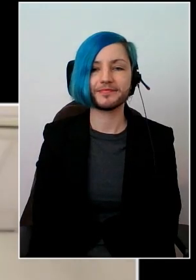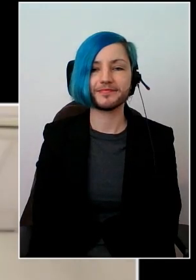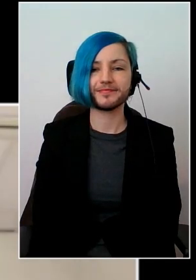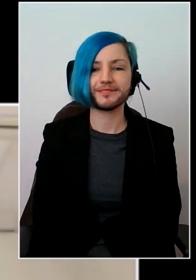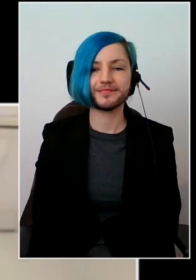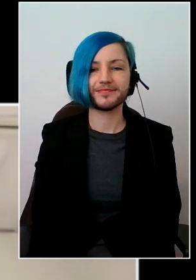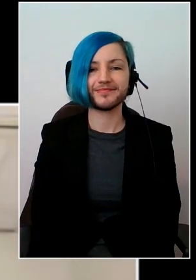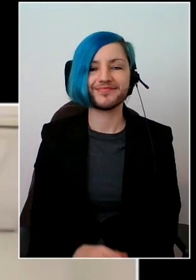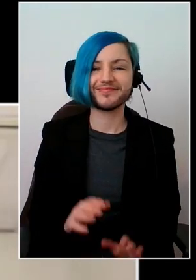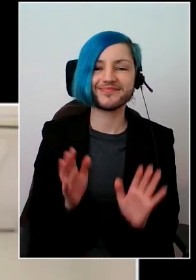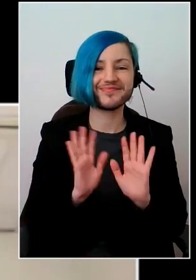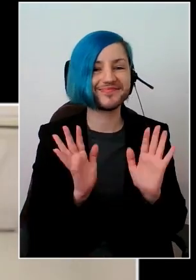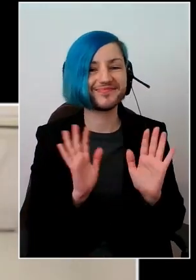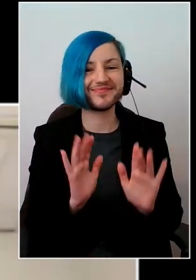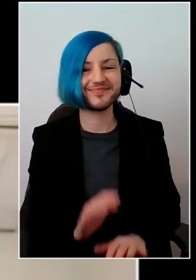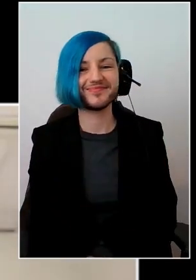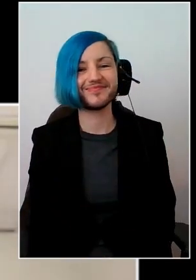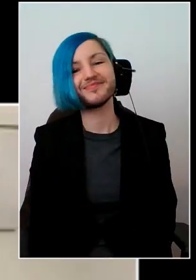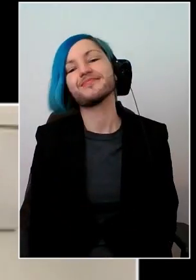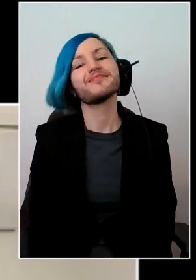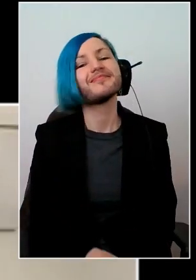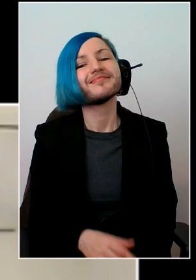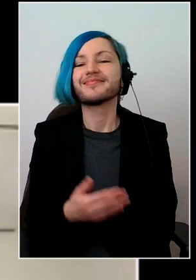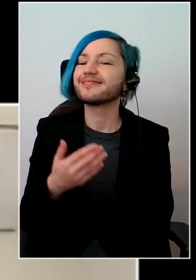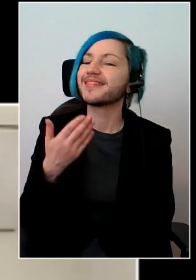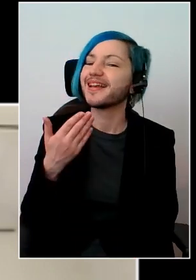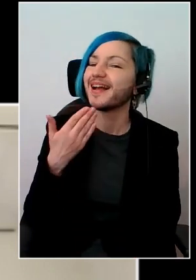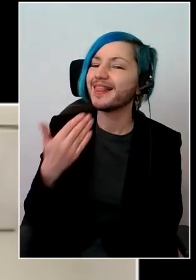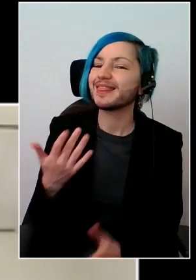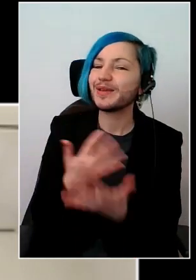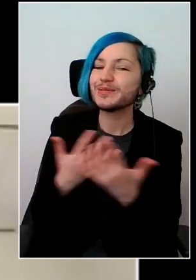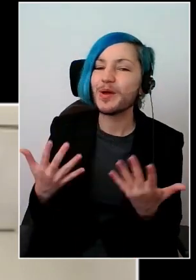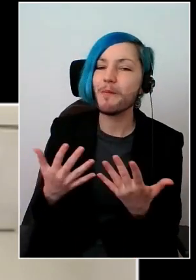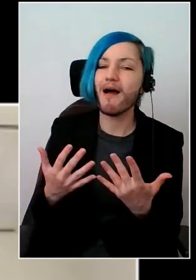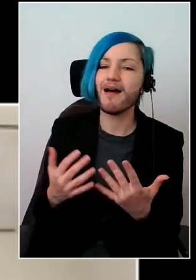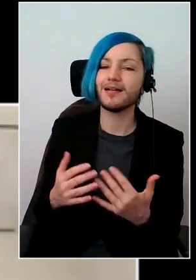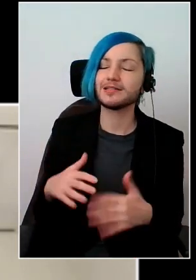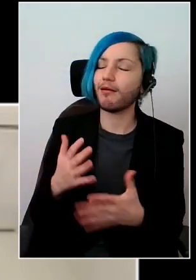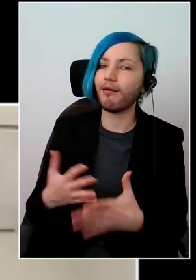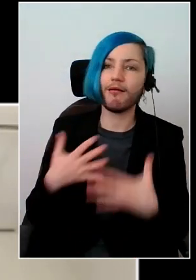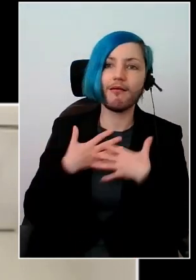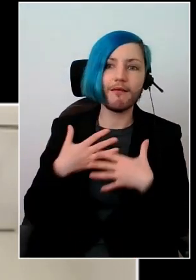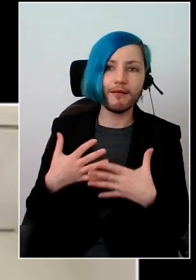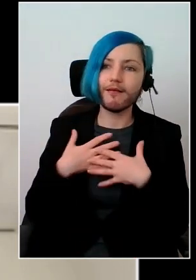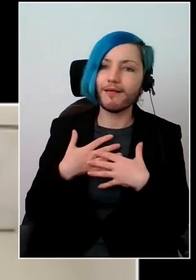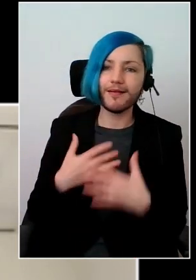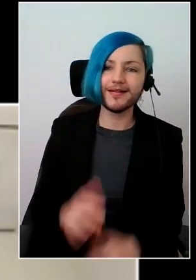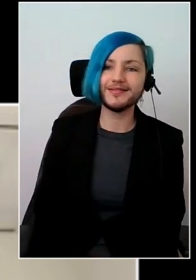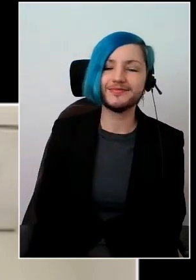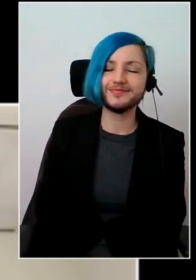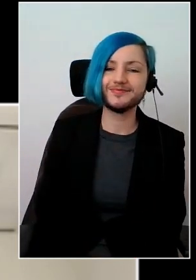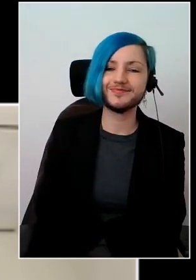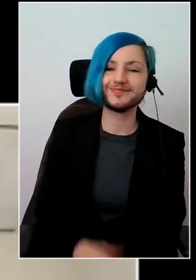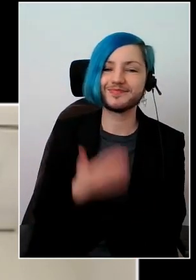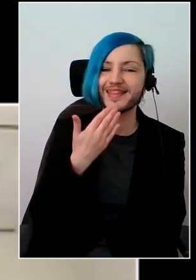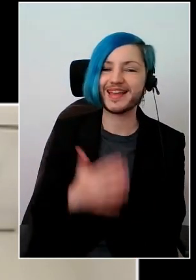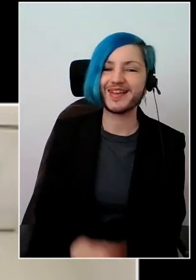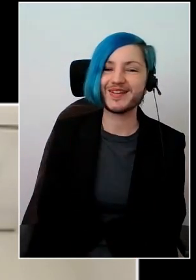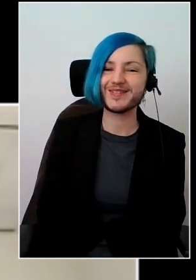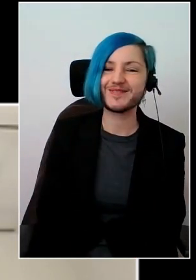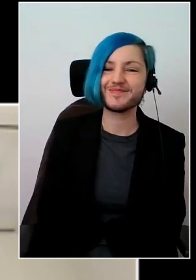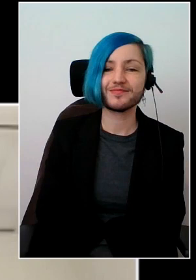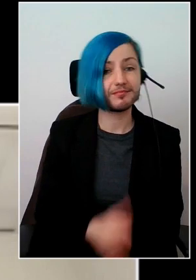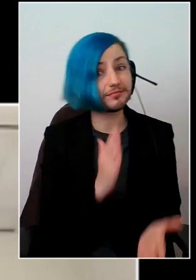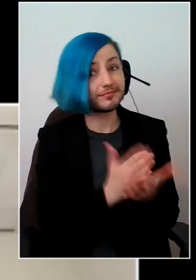Hi, Kate. Hi, thank you so much. It's a massive Well done. surprise. Is Thank it? you.